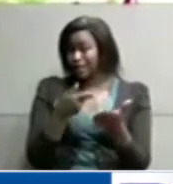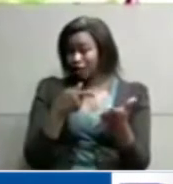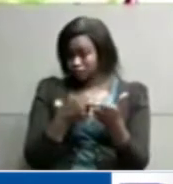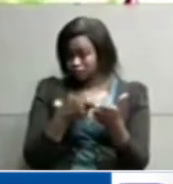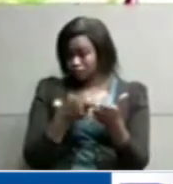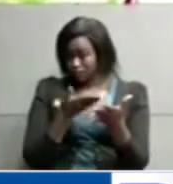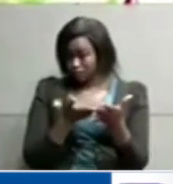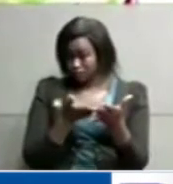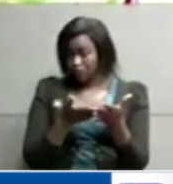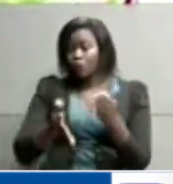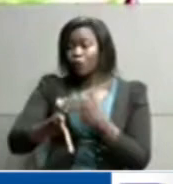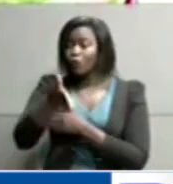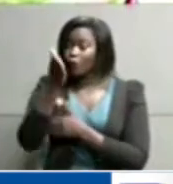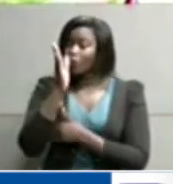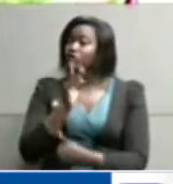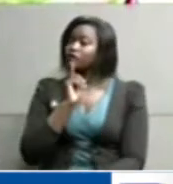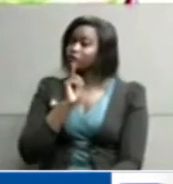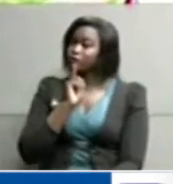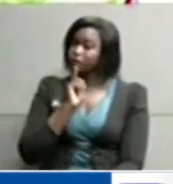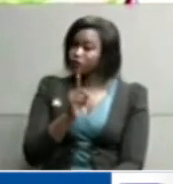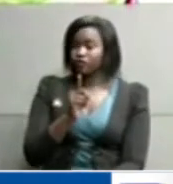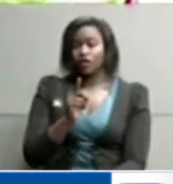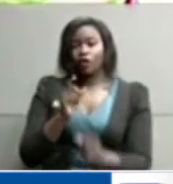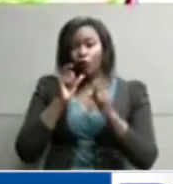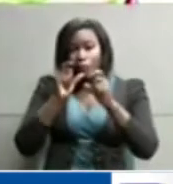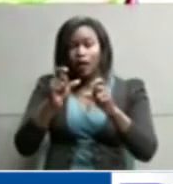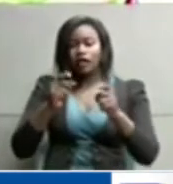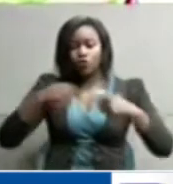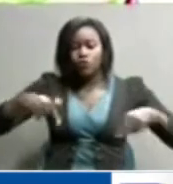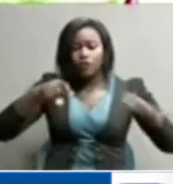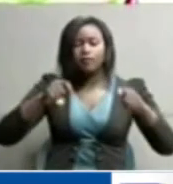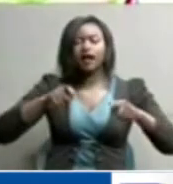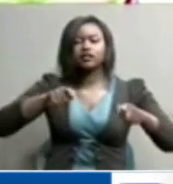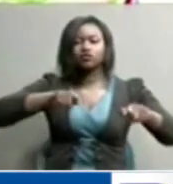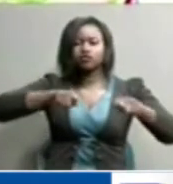God commanded us to establish dominion over nature.